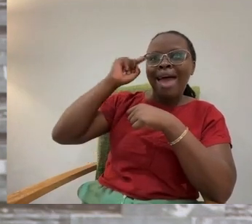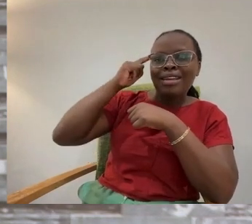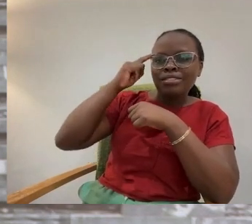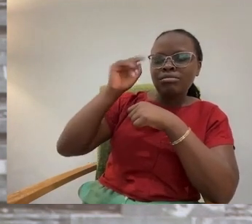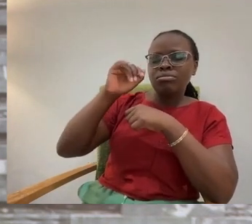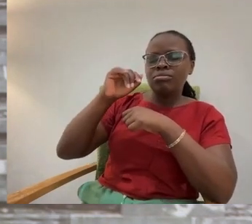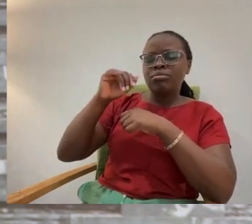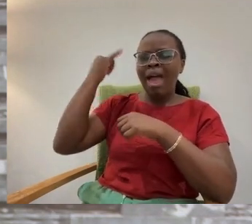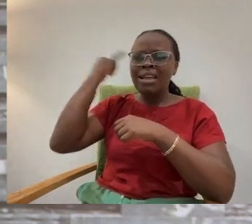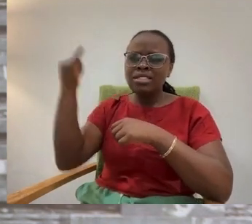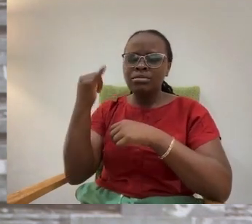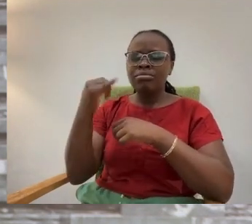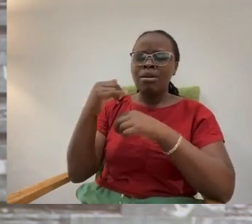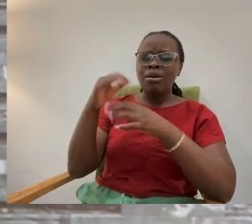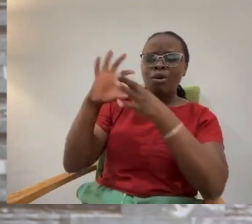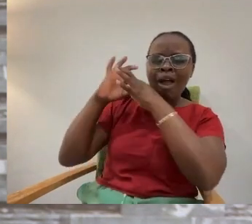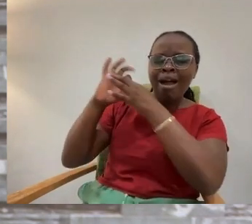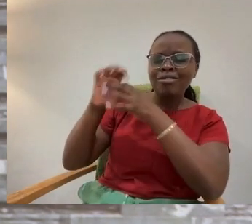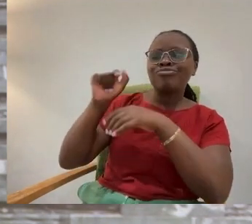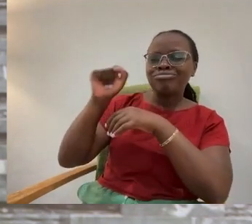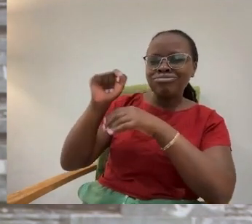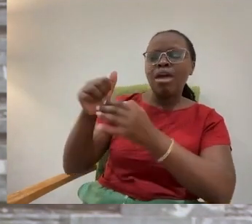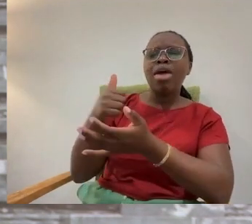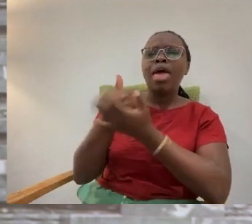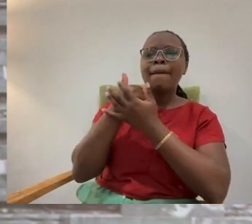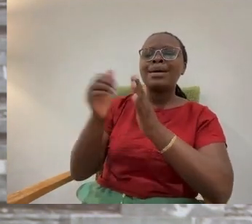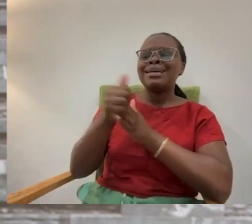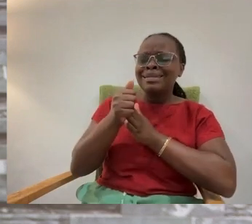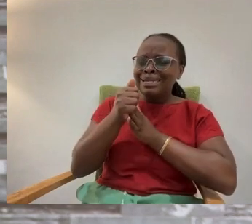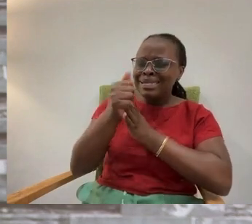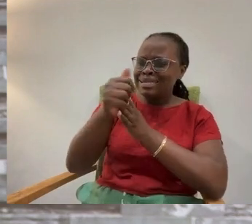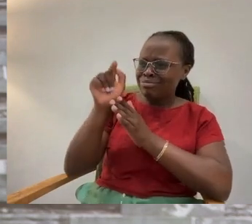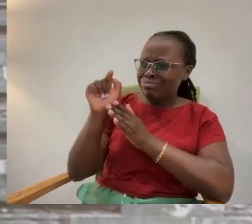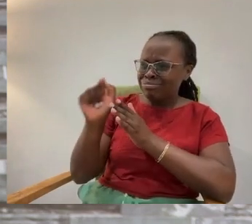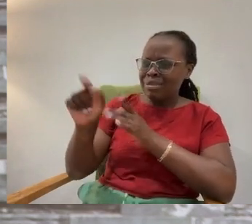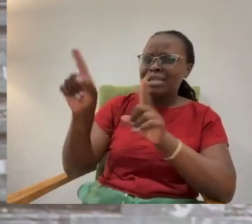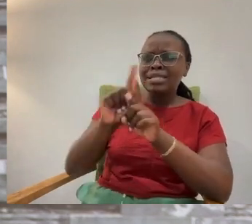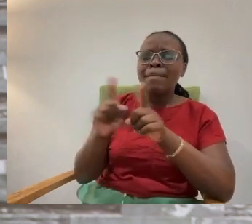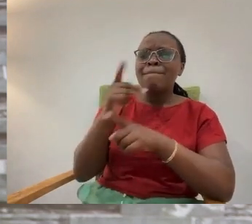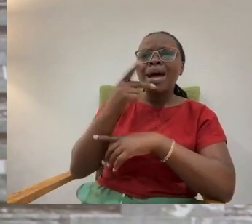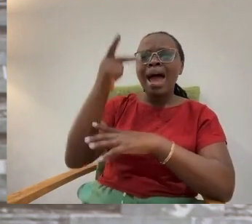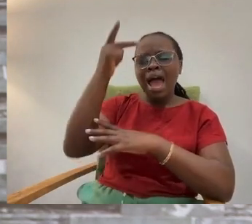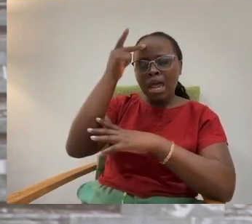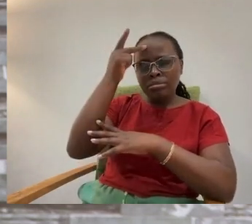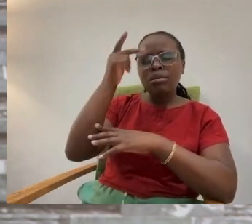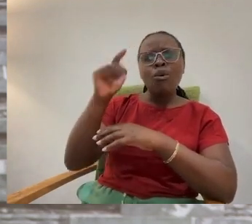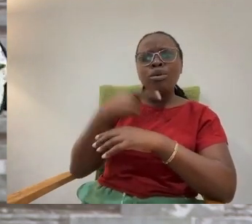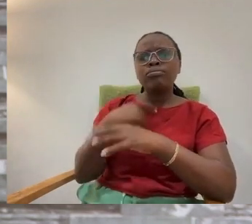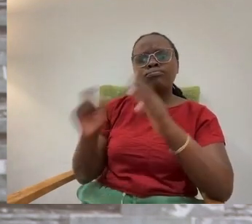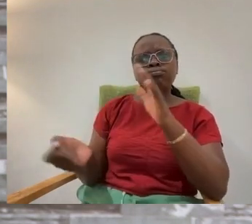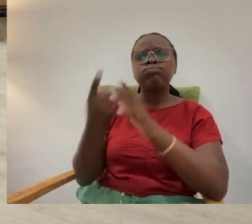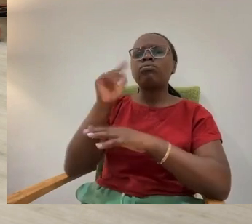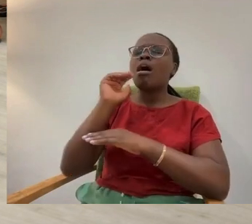by engaging the different community leaders, religious leaders, and the gatekeepers that we call them in different government stakeholders, and